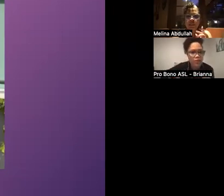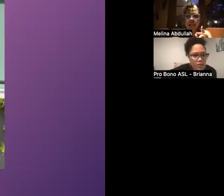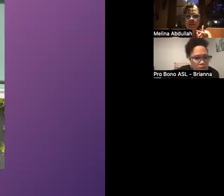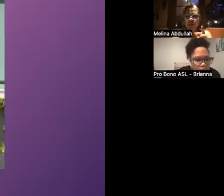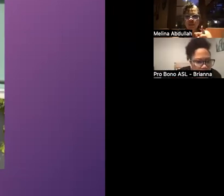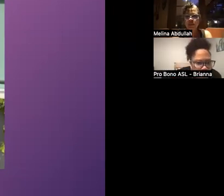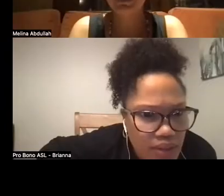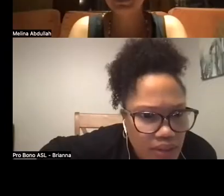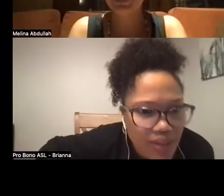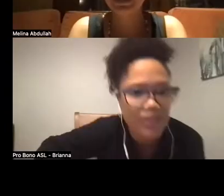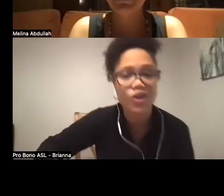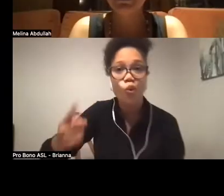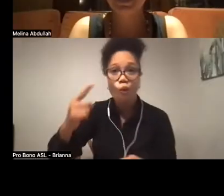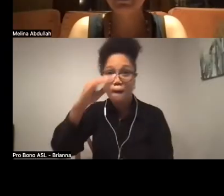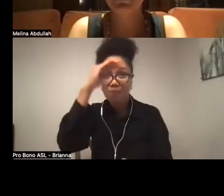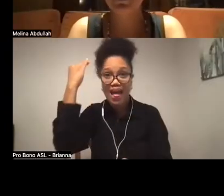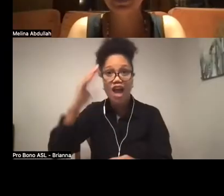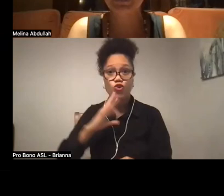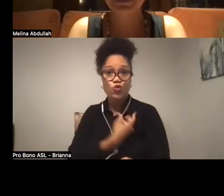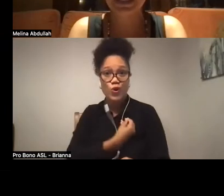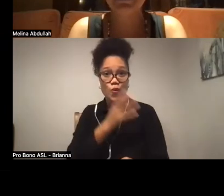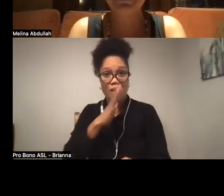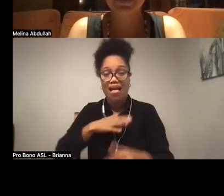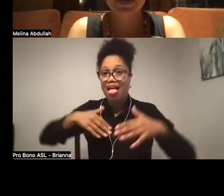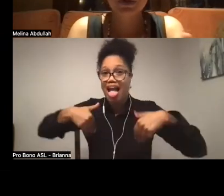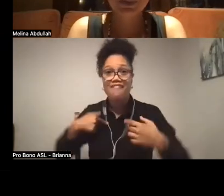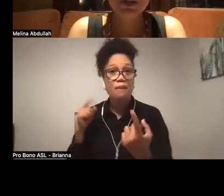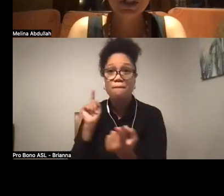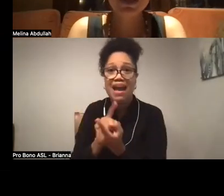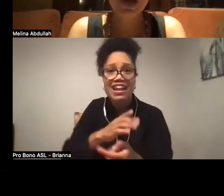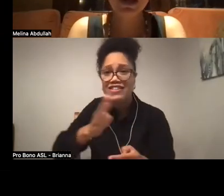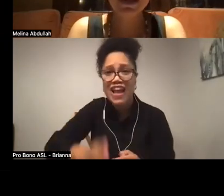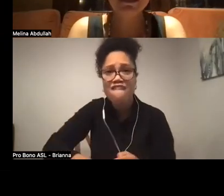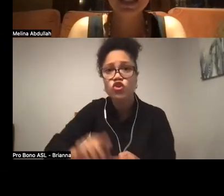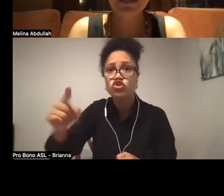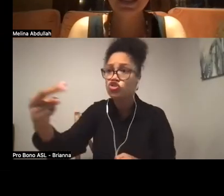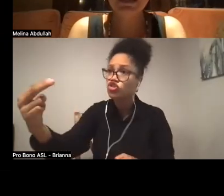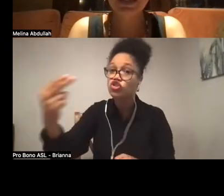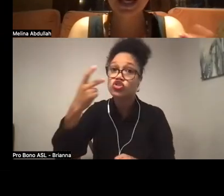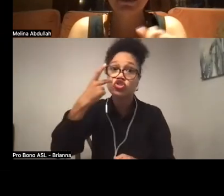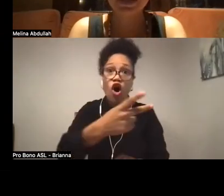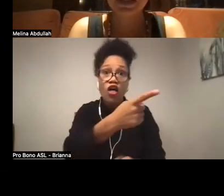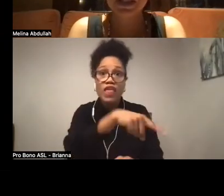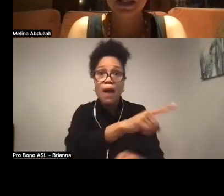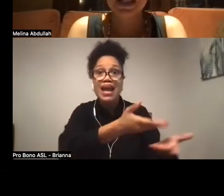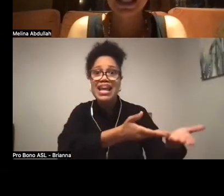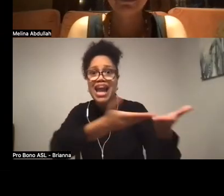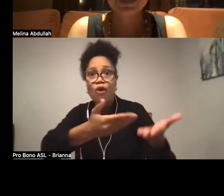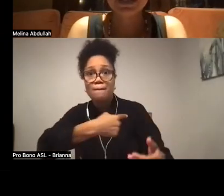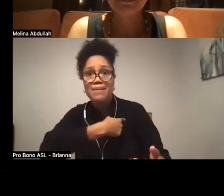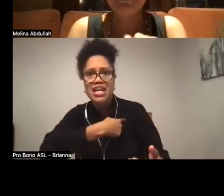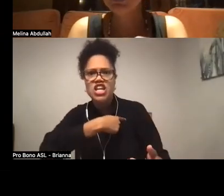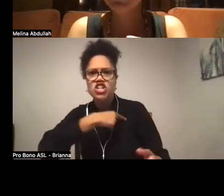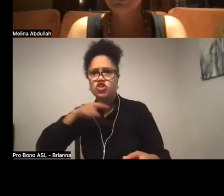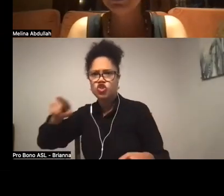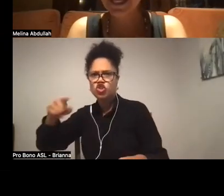a Black trans woman who I never met before in my life, who, when she saw them carrying me out, yelled to